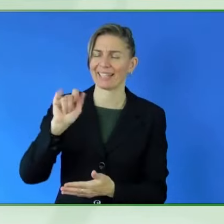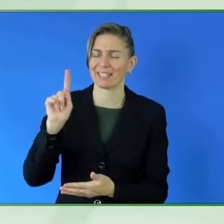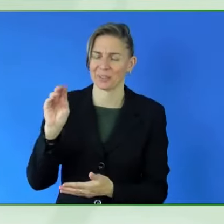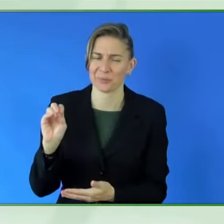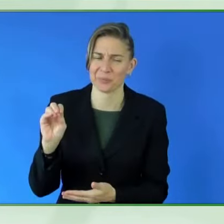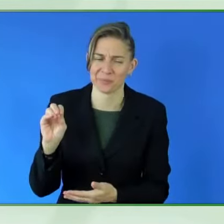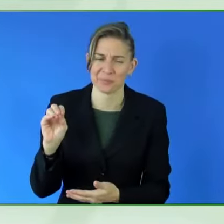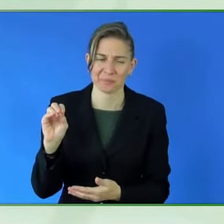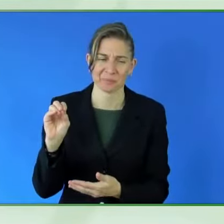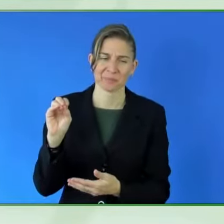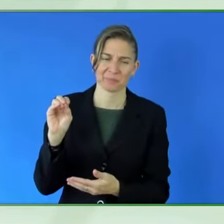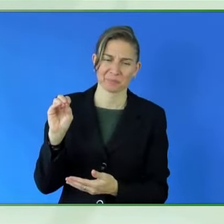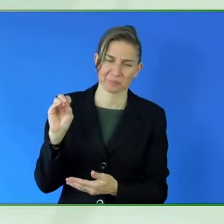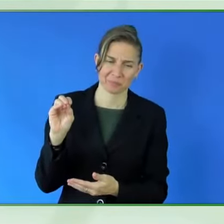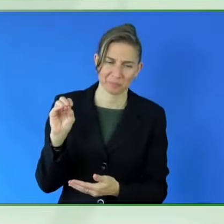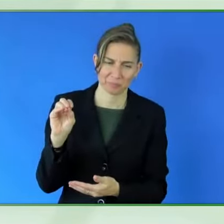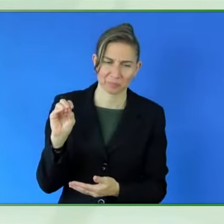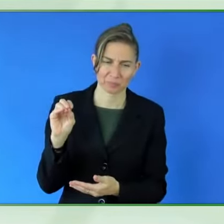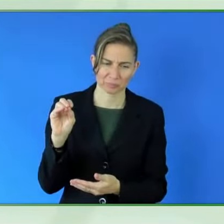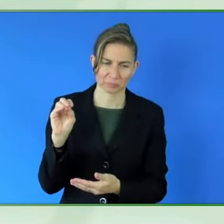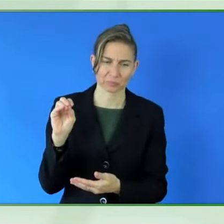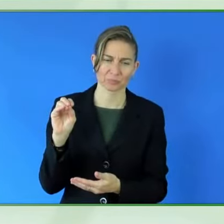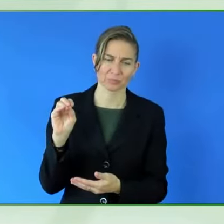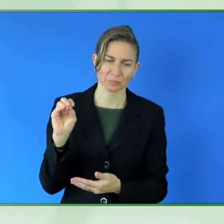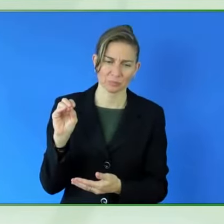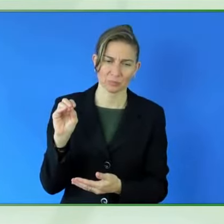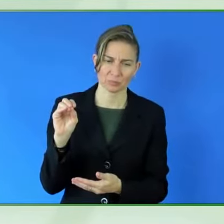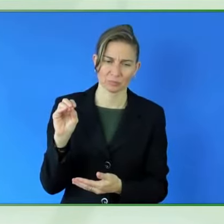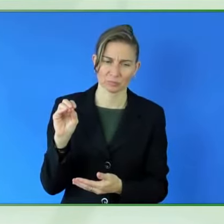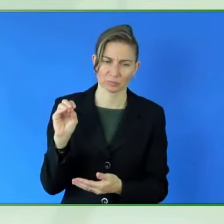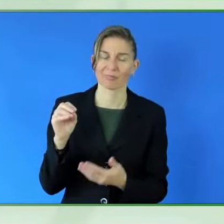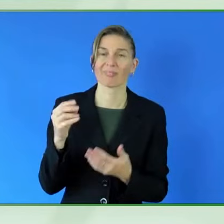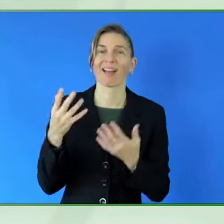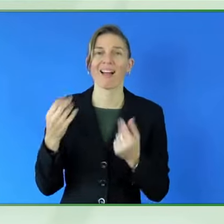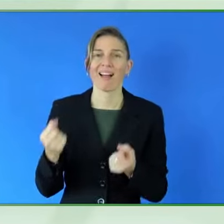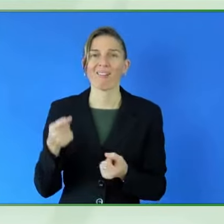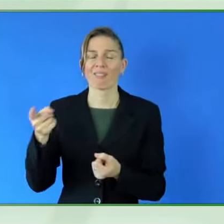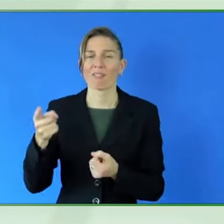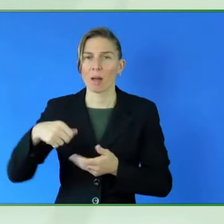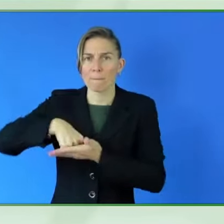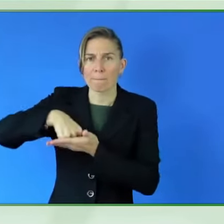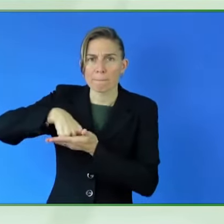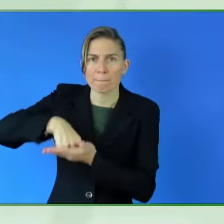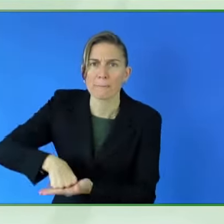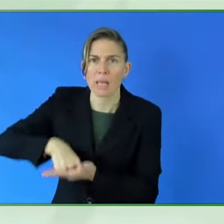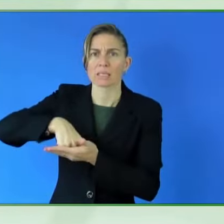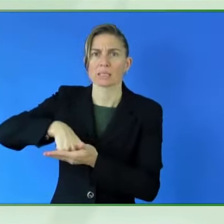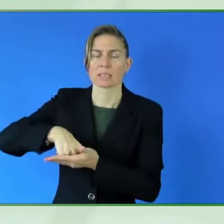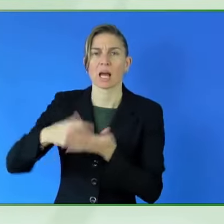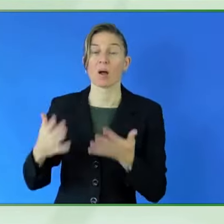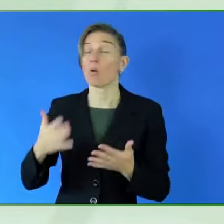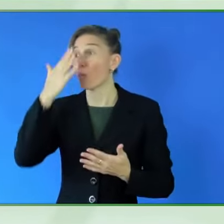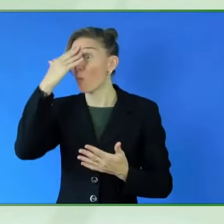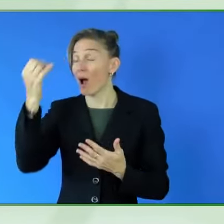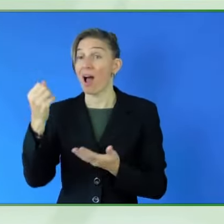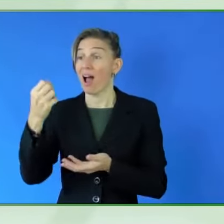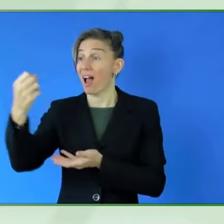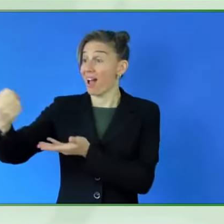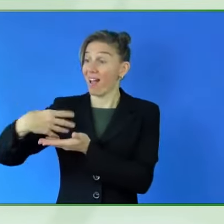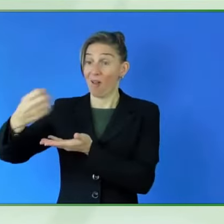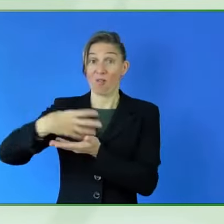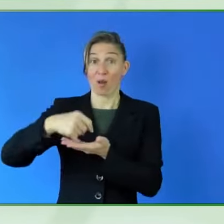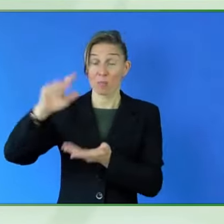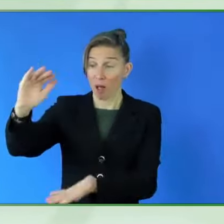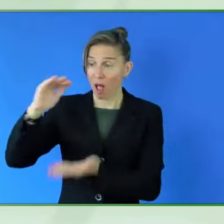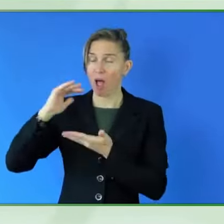regulation. They created baseline that they have now with all this information. That big data